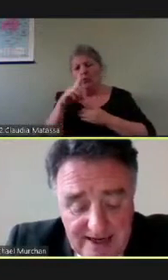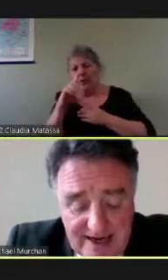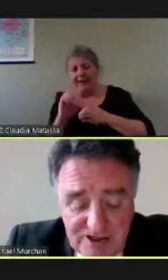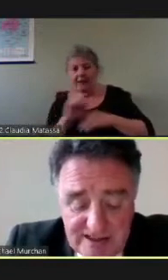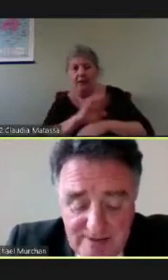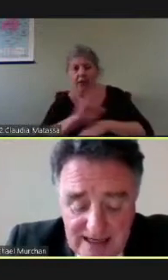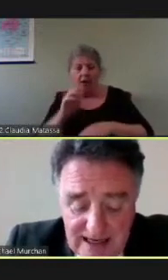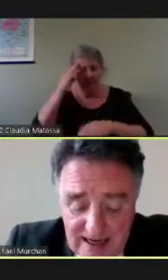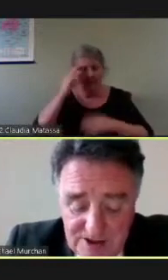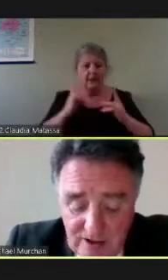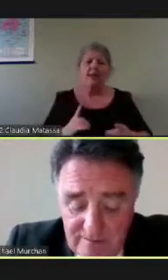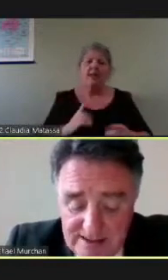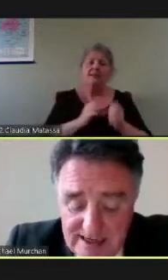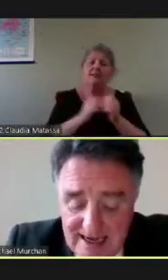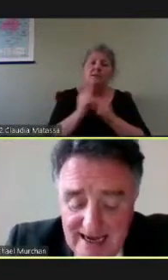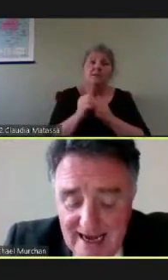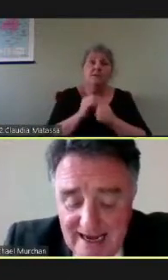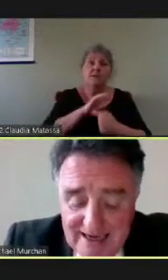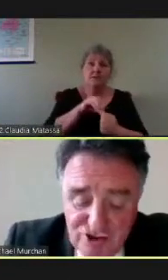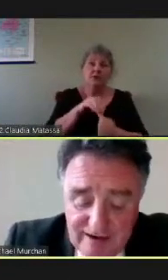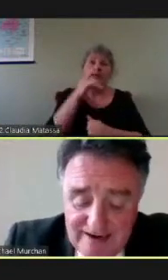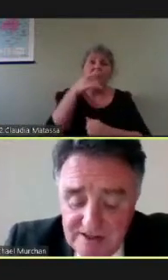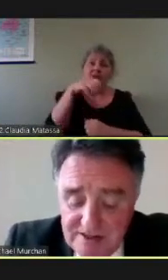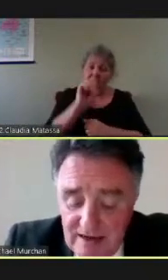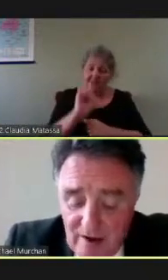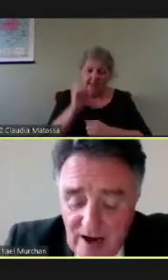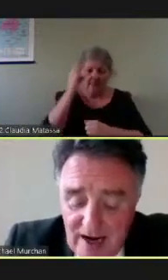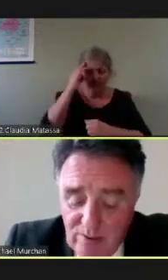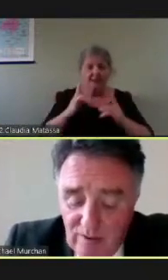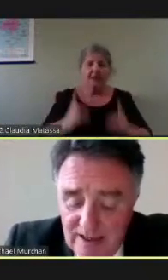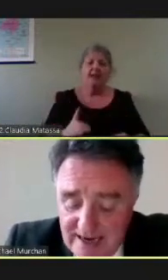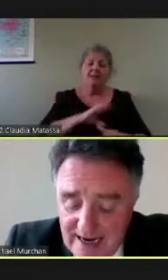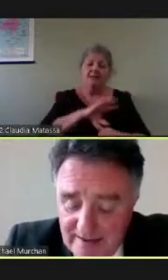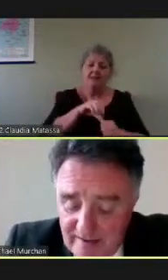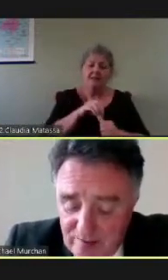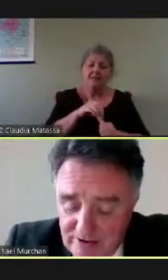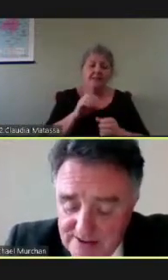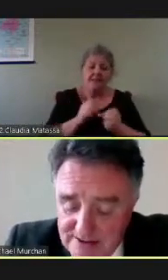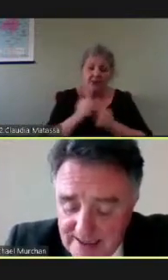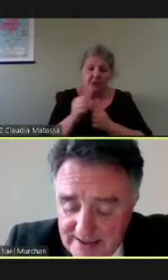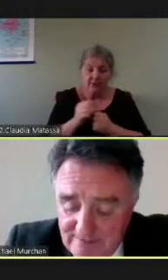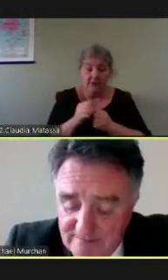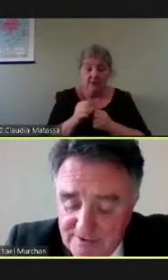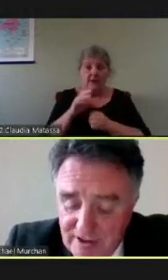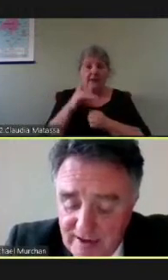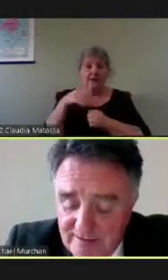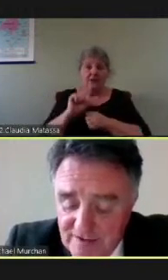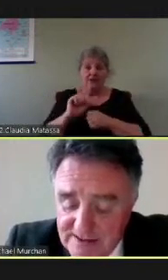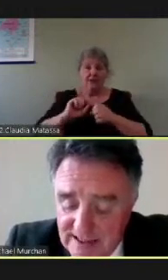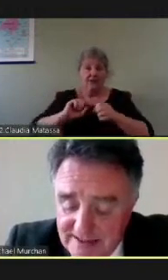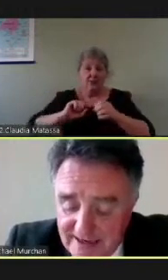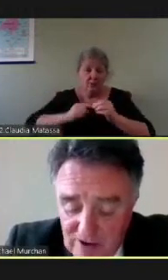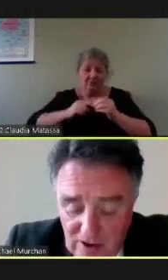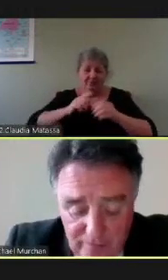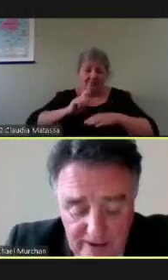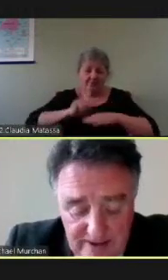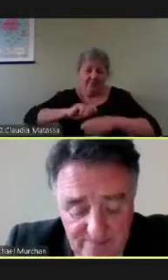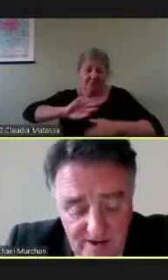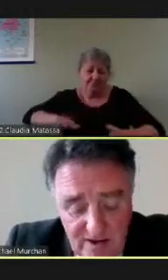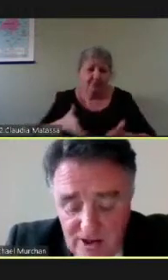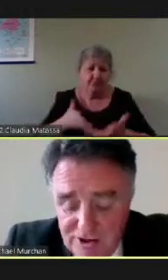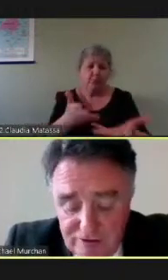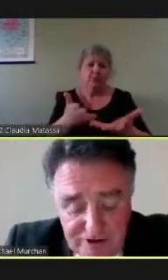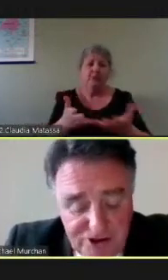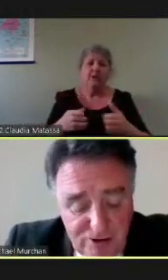particular, the HSE Mental Health Service strives to deliver high quality healthcare in a prison setting, to facilitate